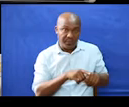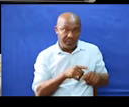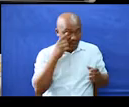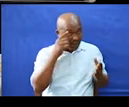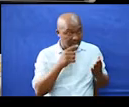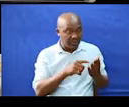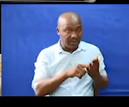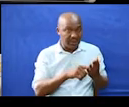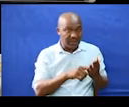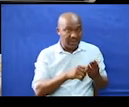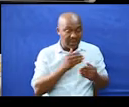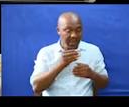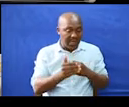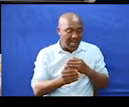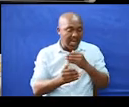selection